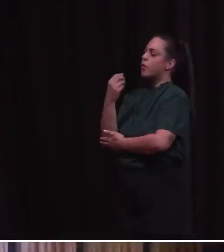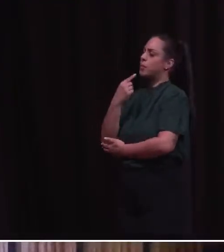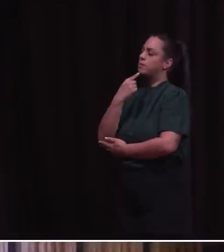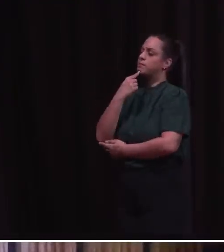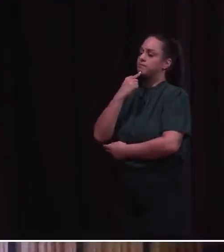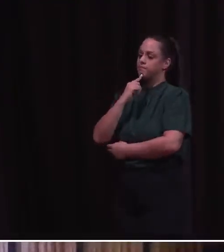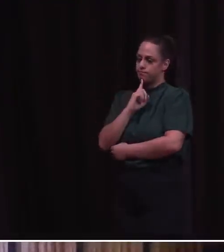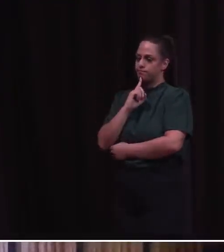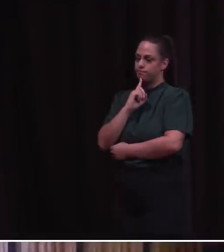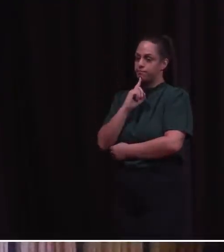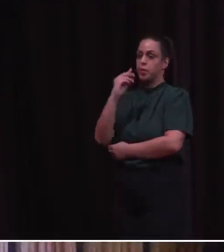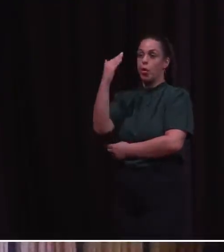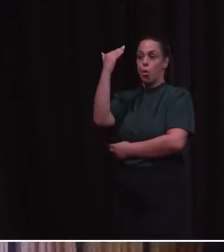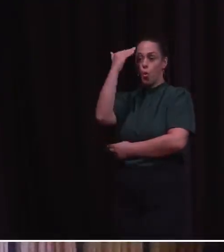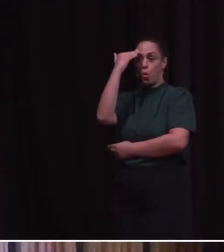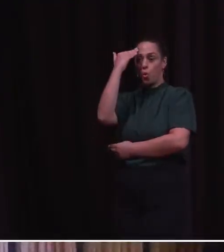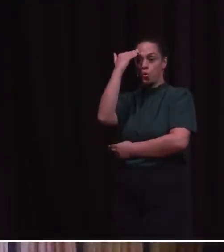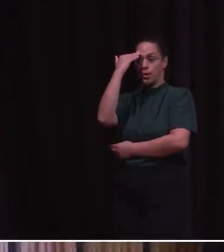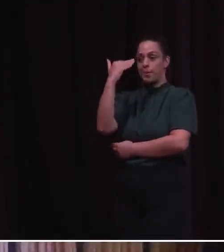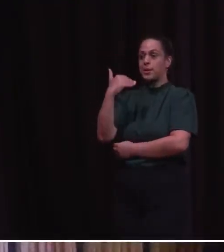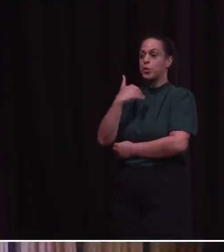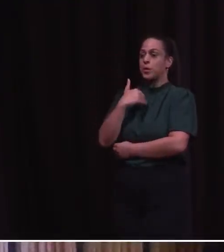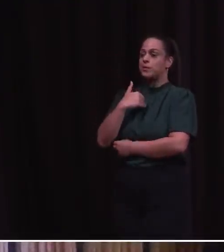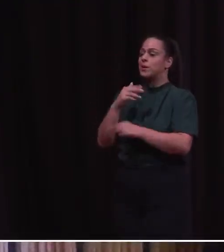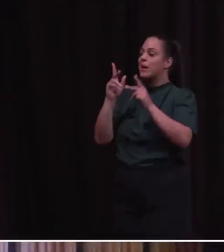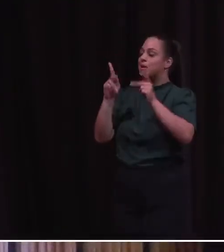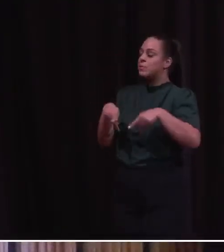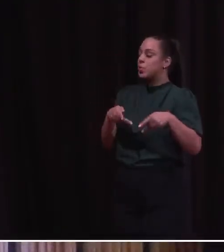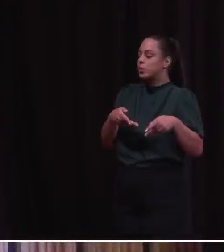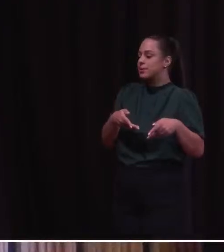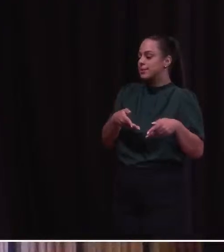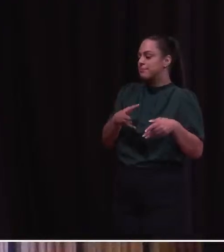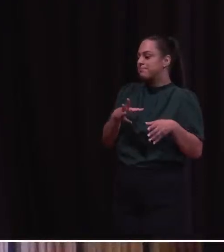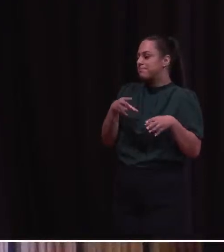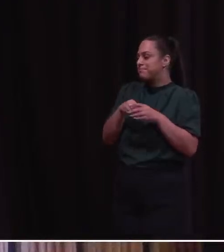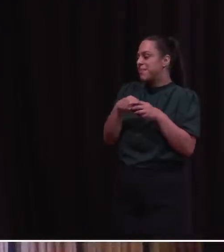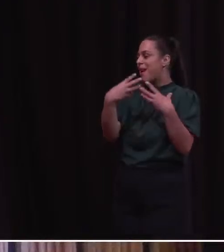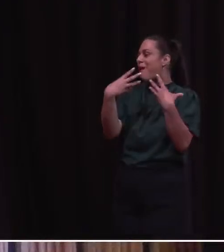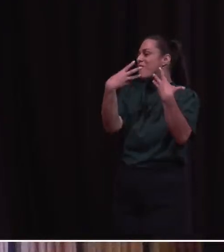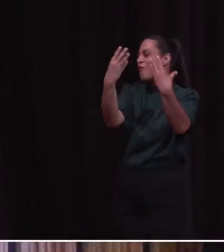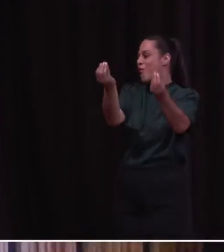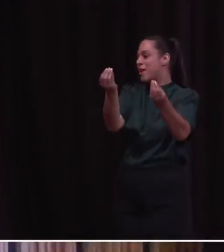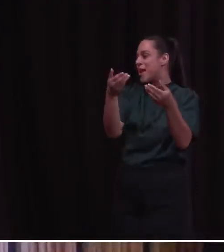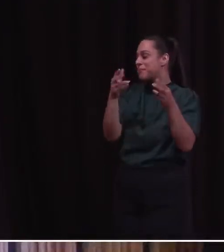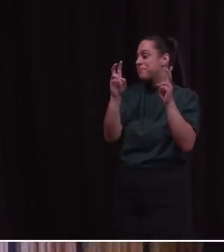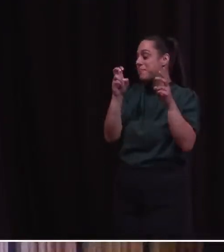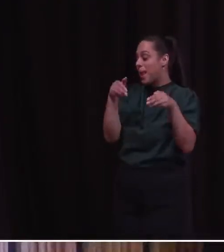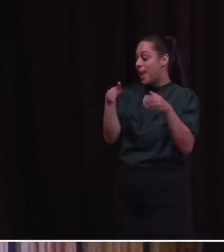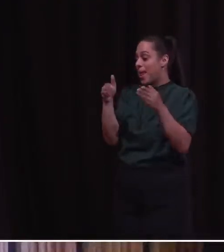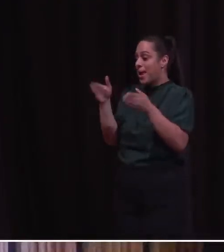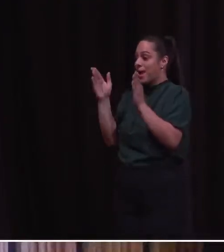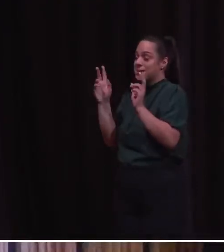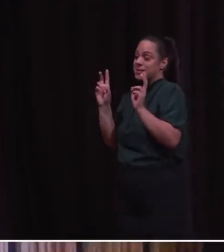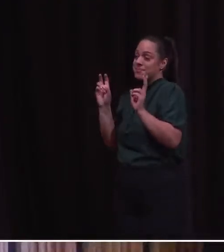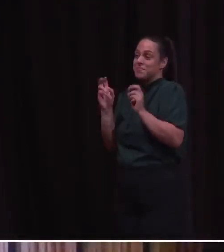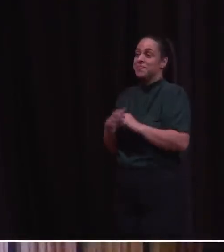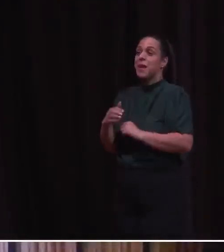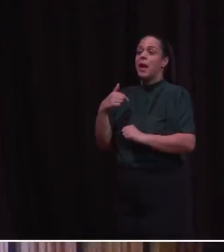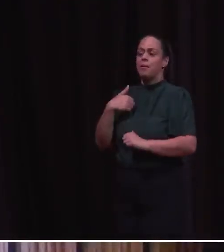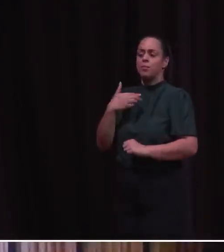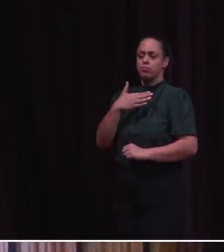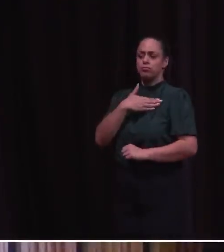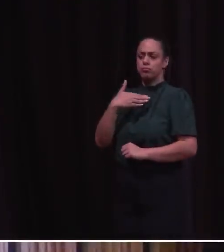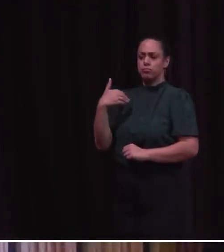And I cannot but talk about the knowledge that inheres in